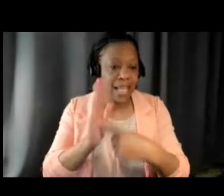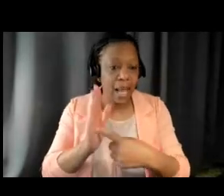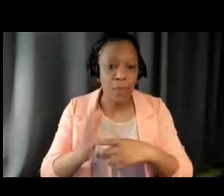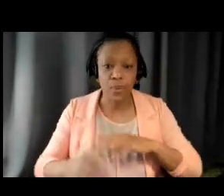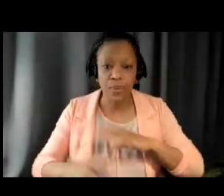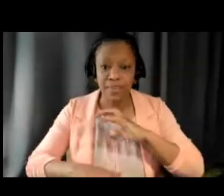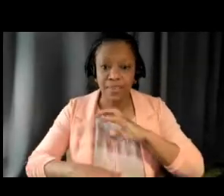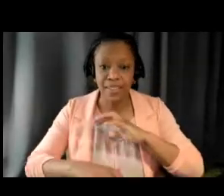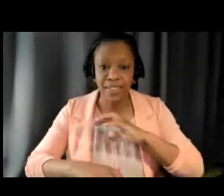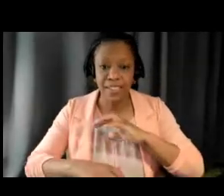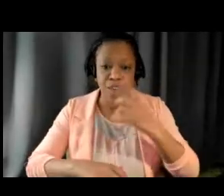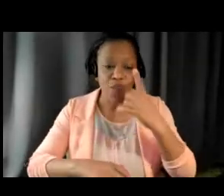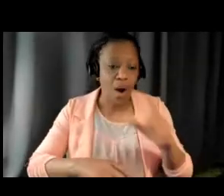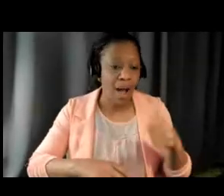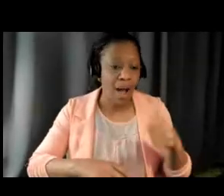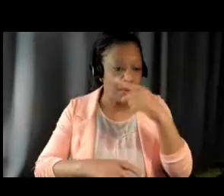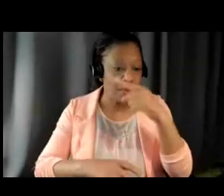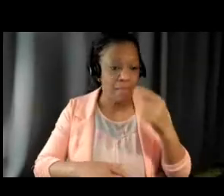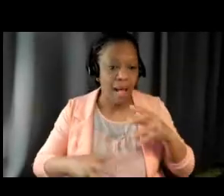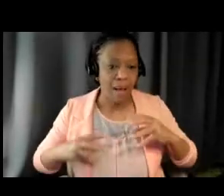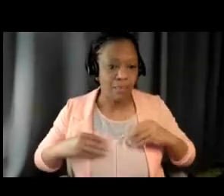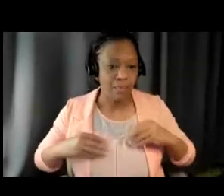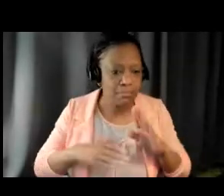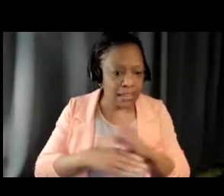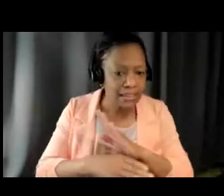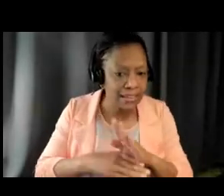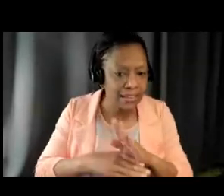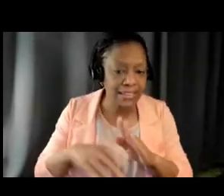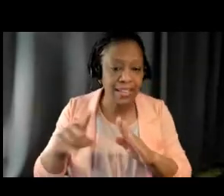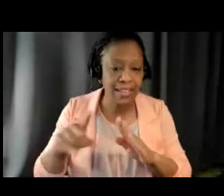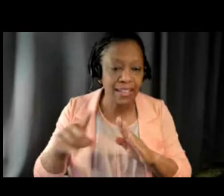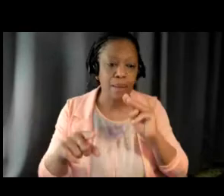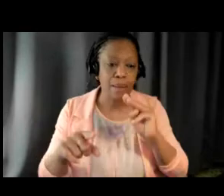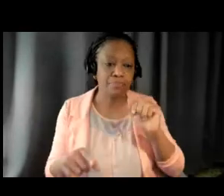8th. If you ain't there, you're missing out.